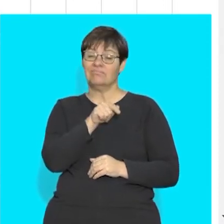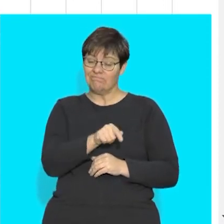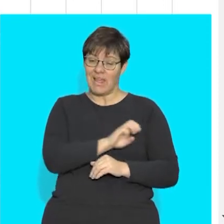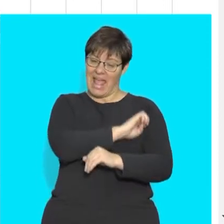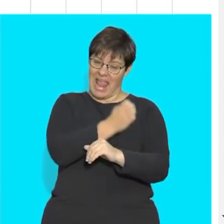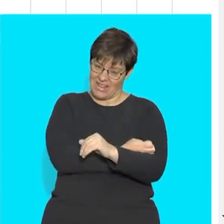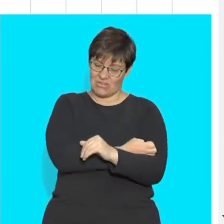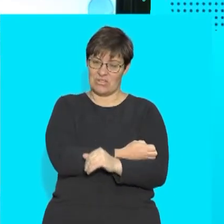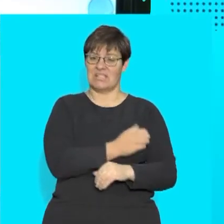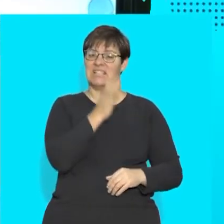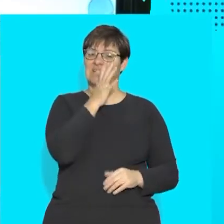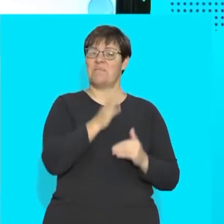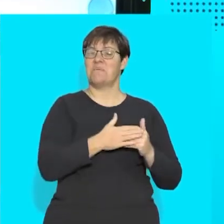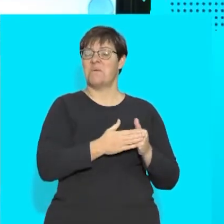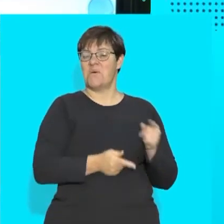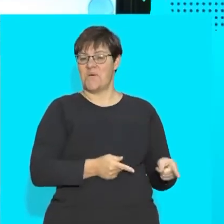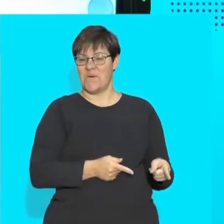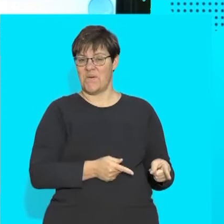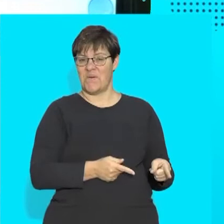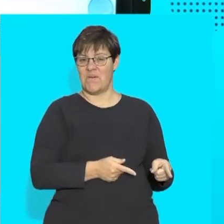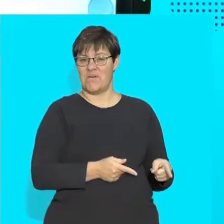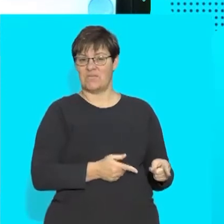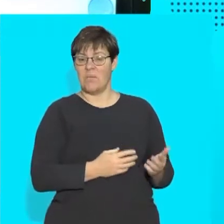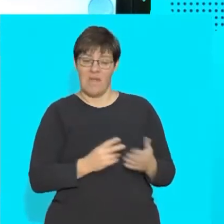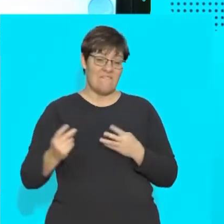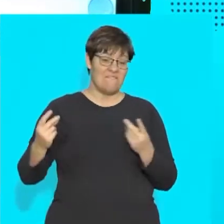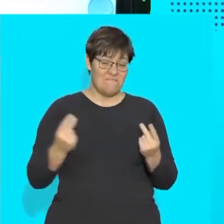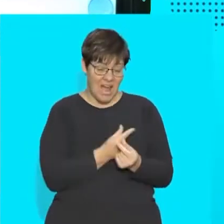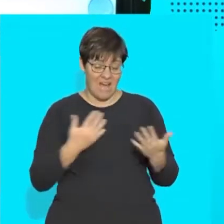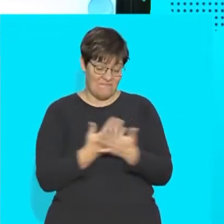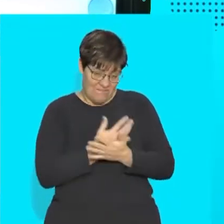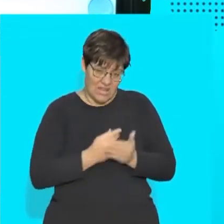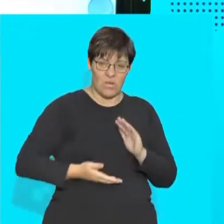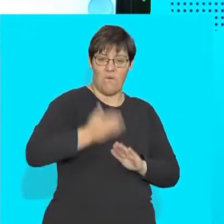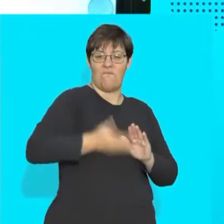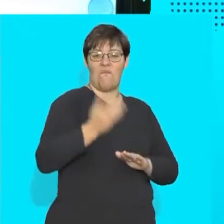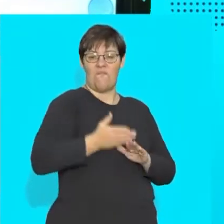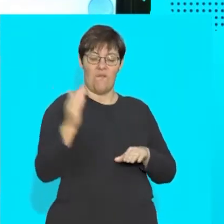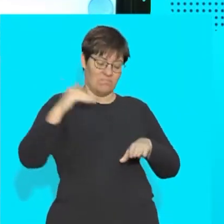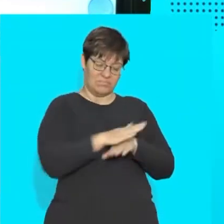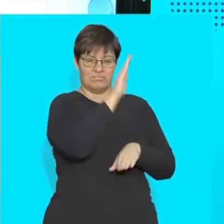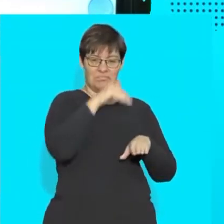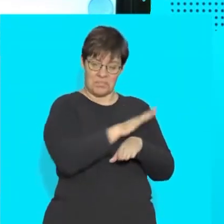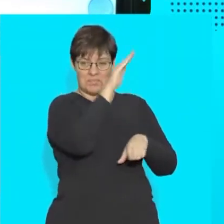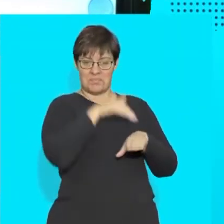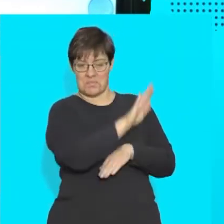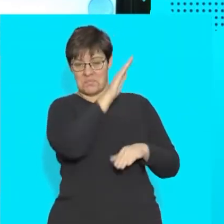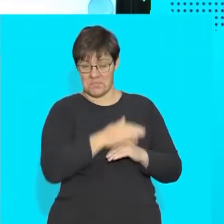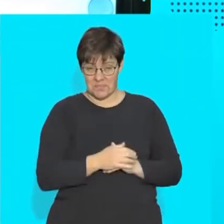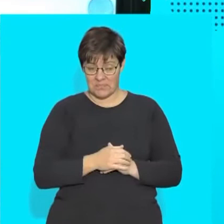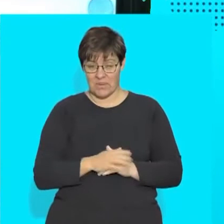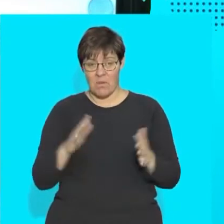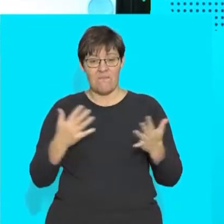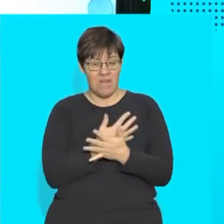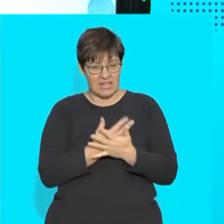more energy. So they're going to be able to move faster. And the faster they